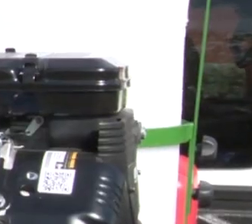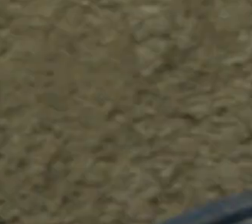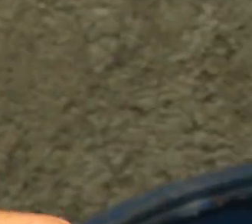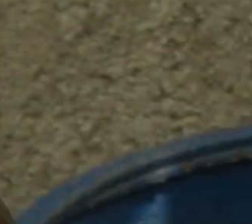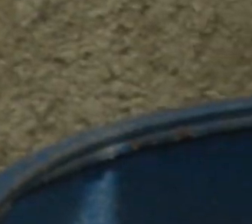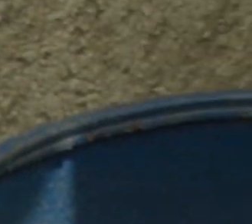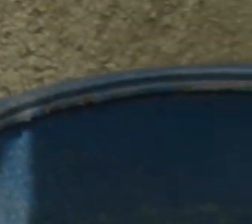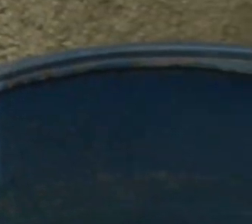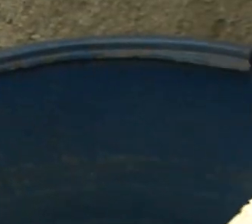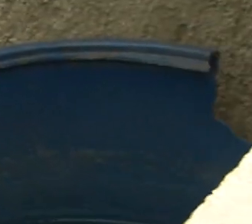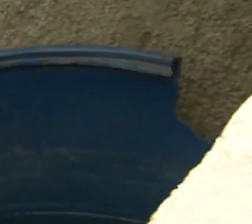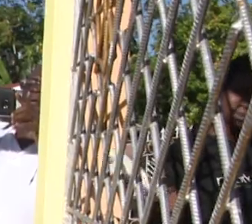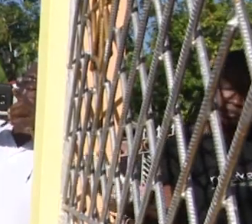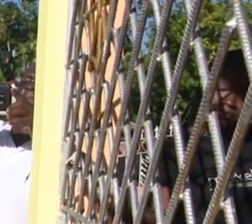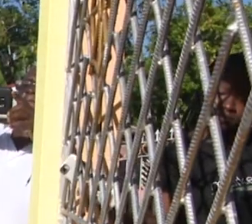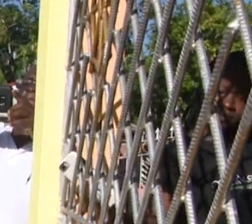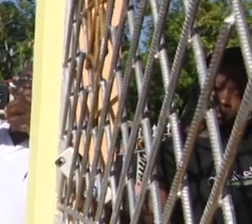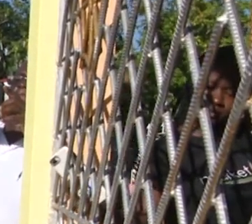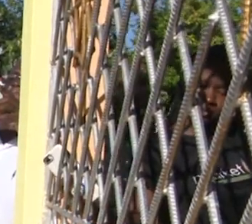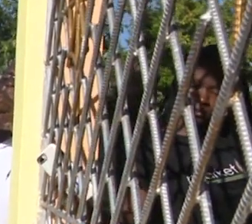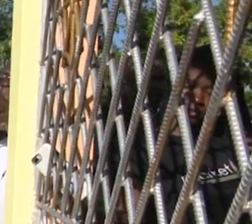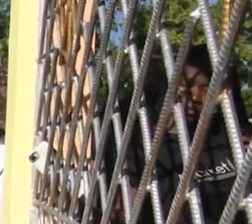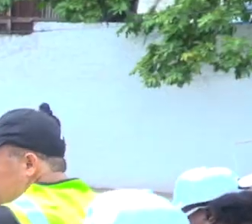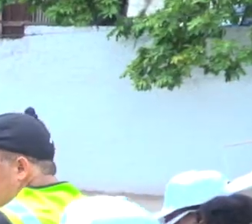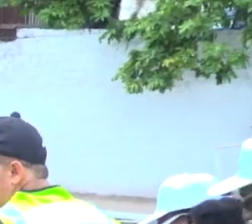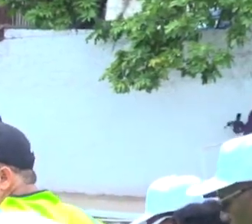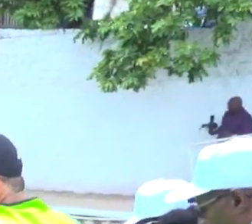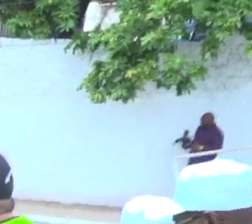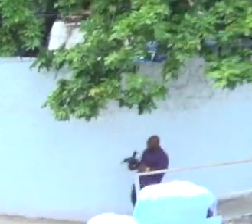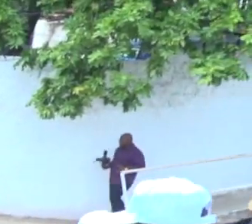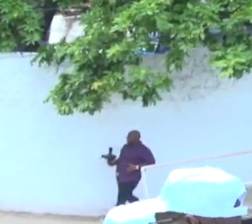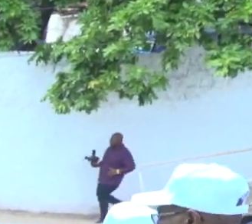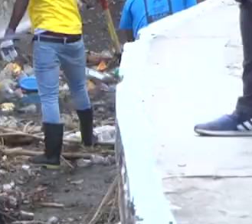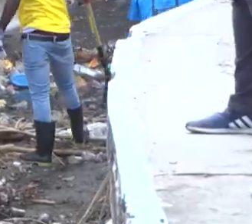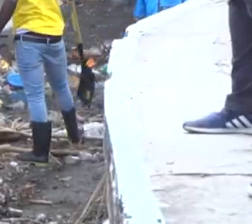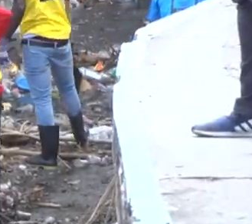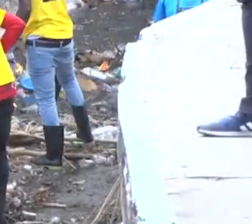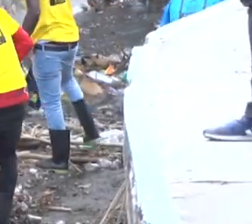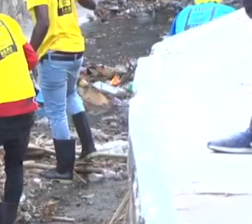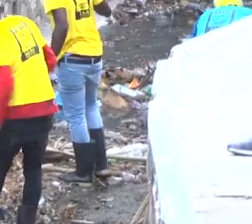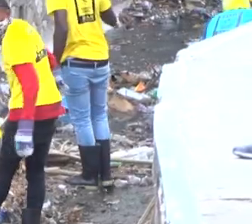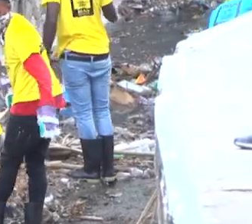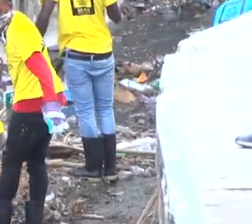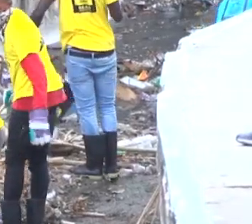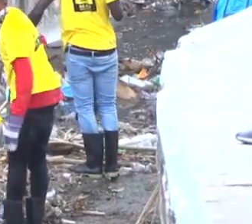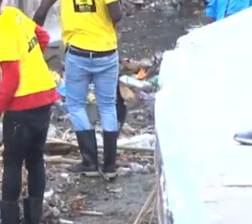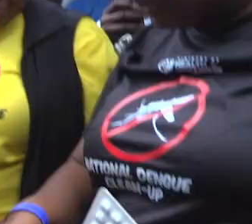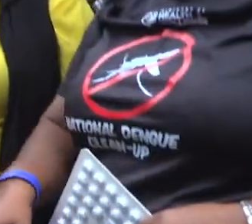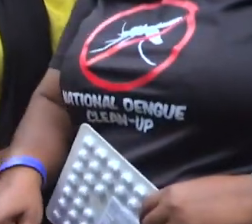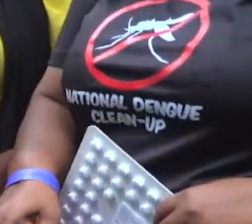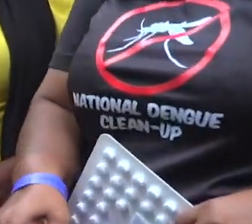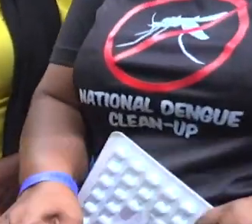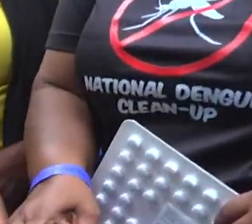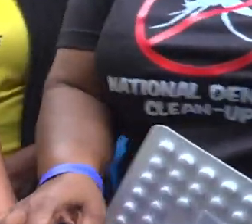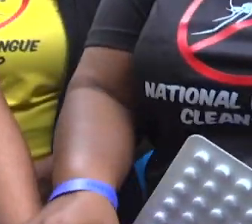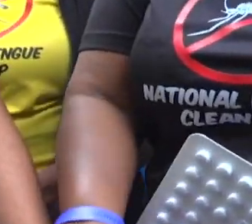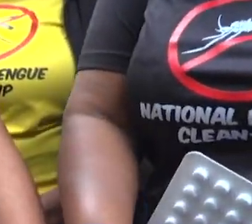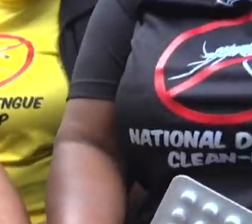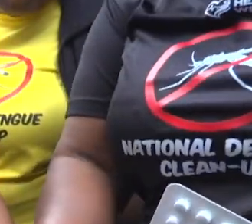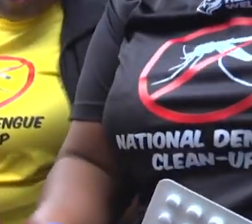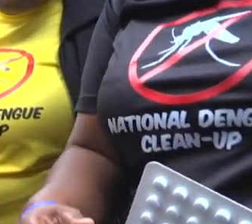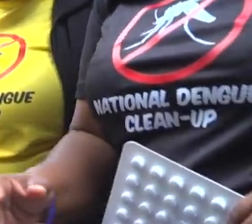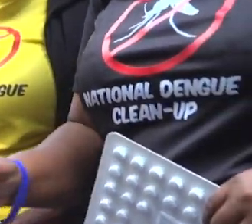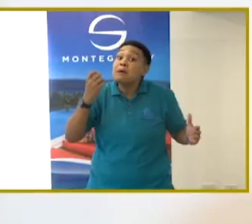level, following government's single largest investment of nearly $300 million in the island's vector management